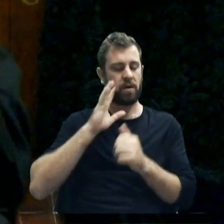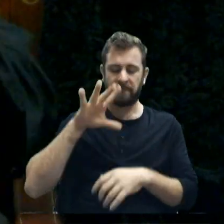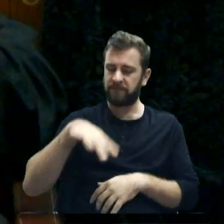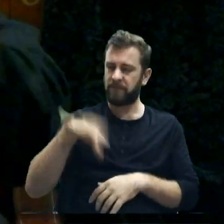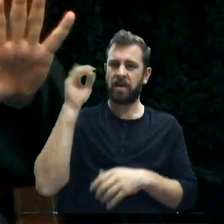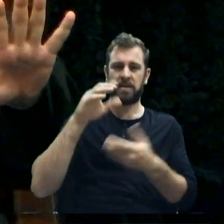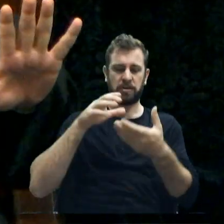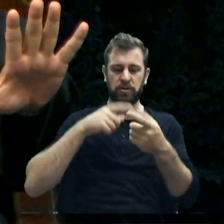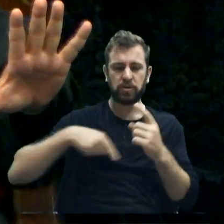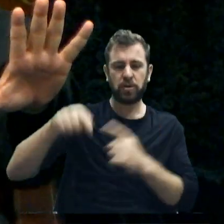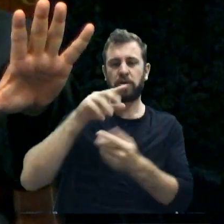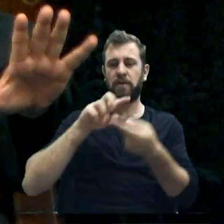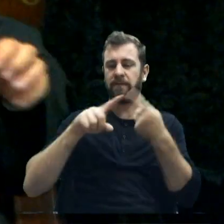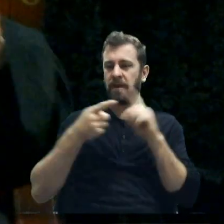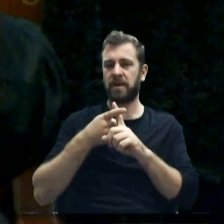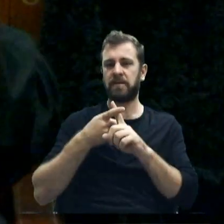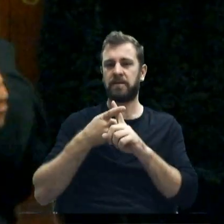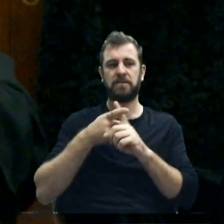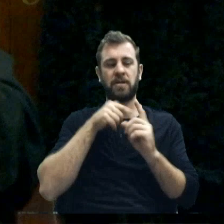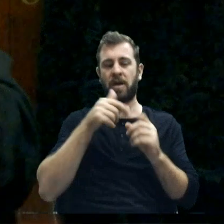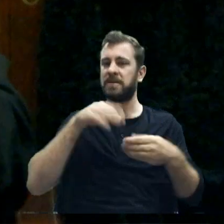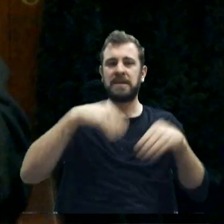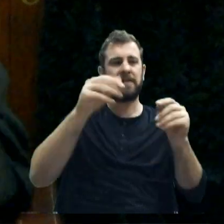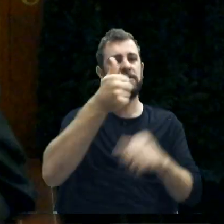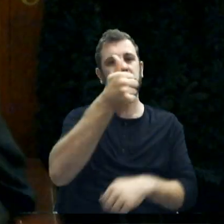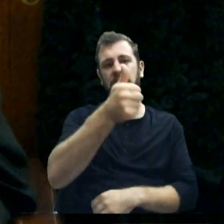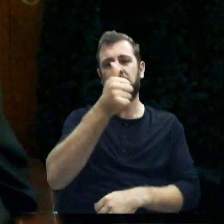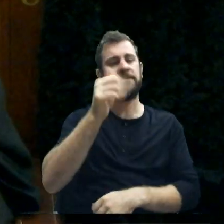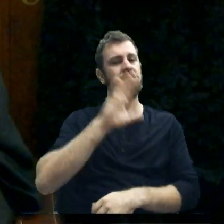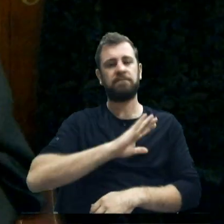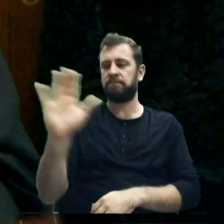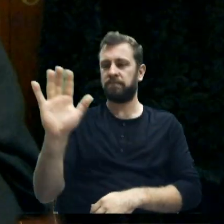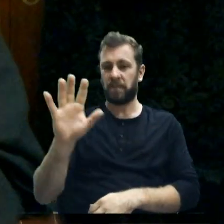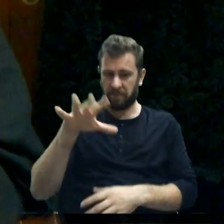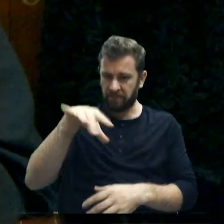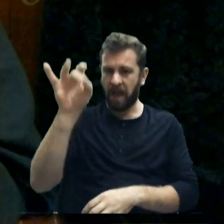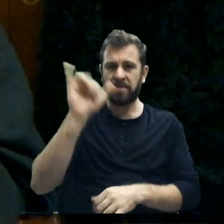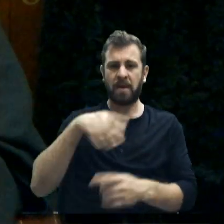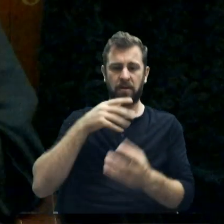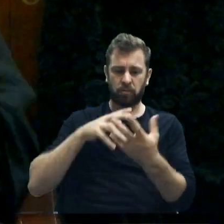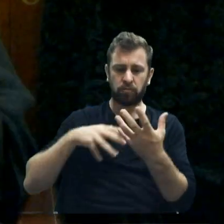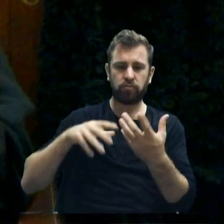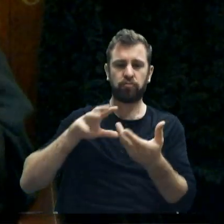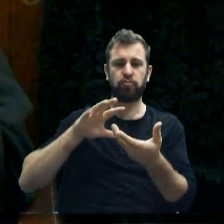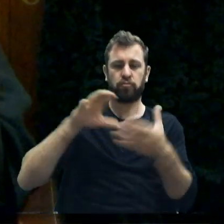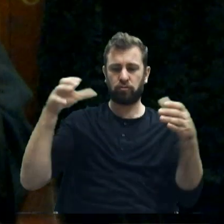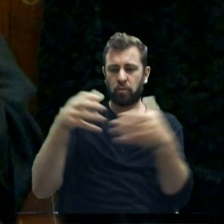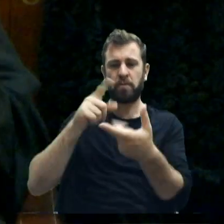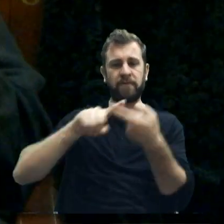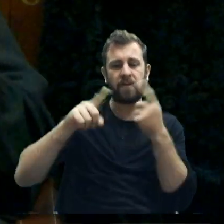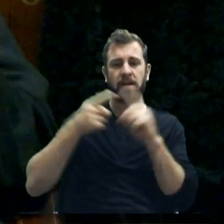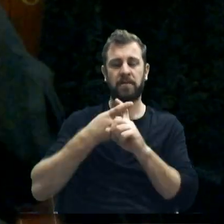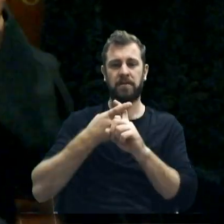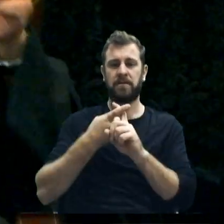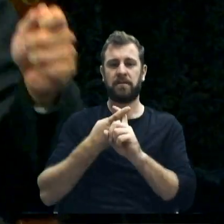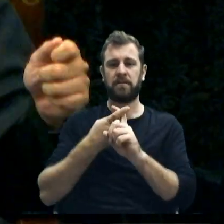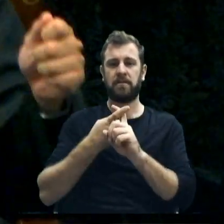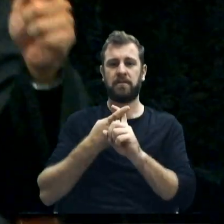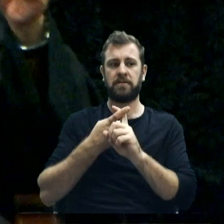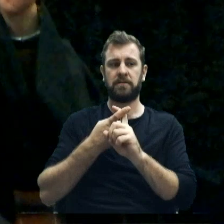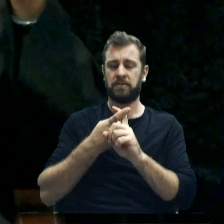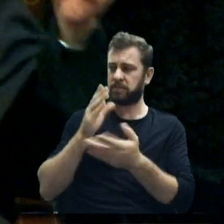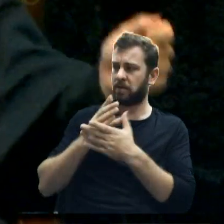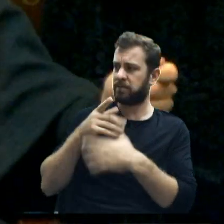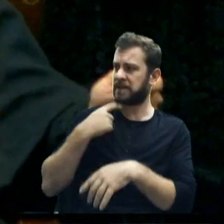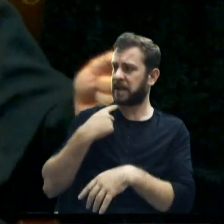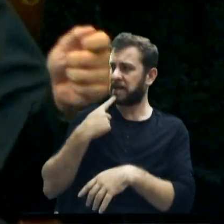circle. Just don't sell yourself out. You'll find that circle who will stop and say, bro, do you really think you